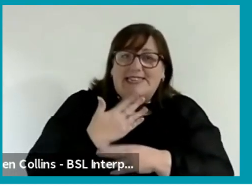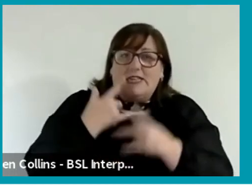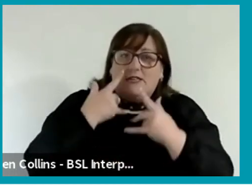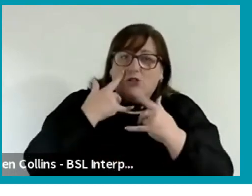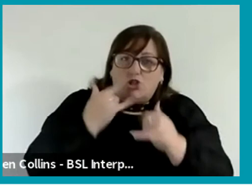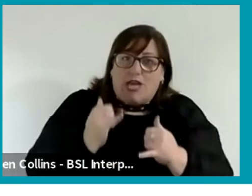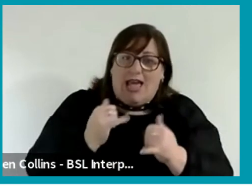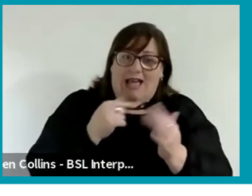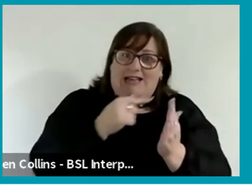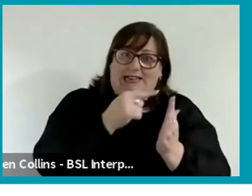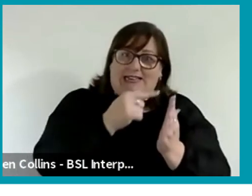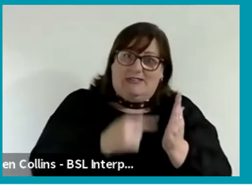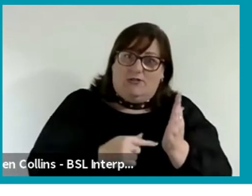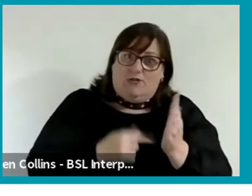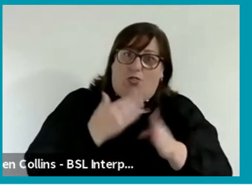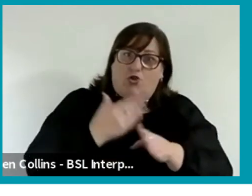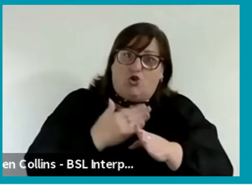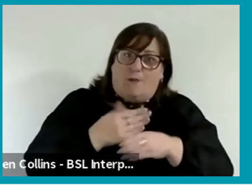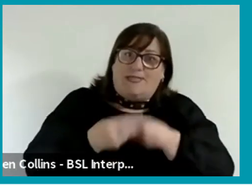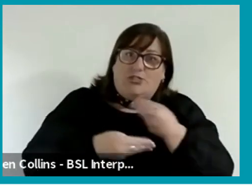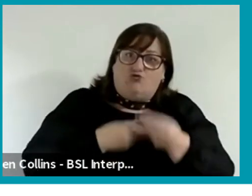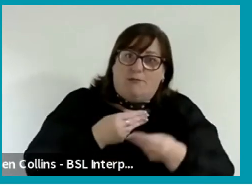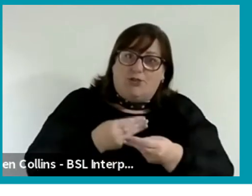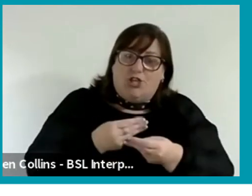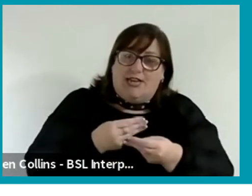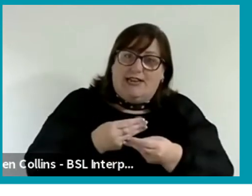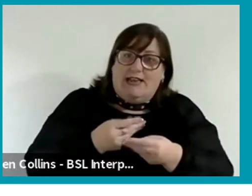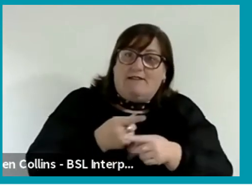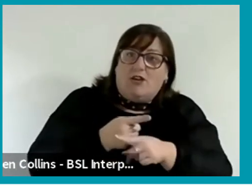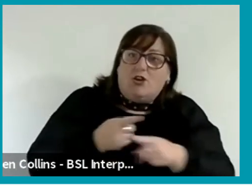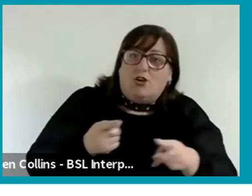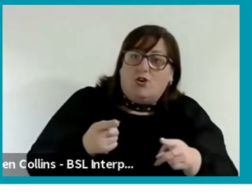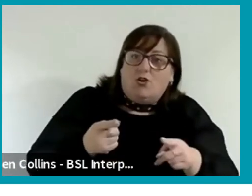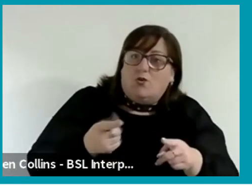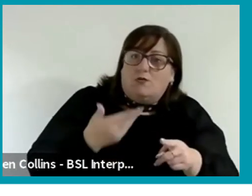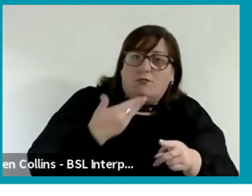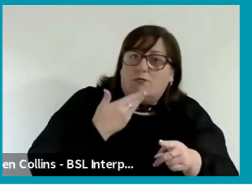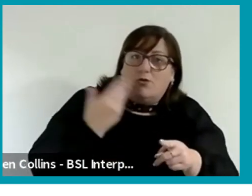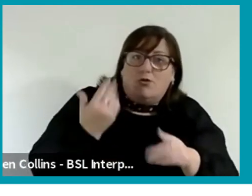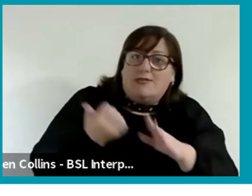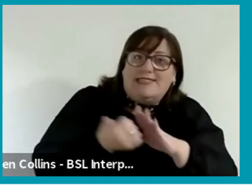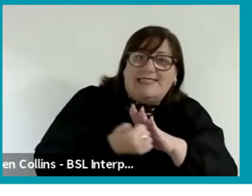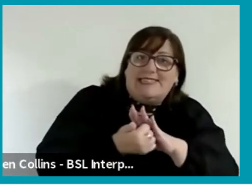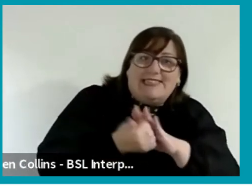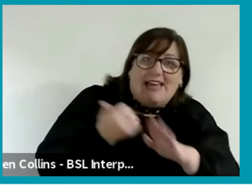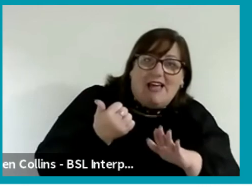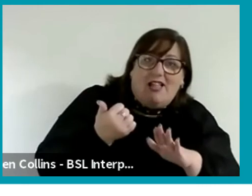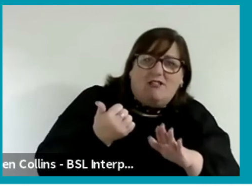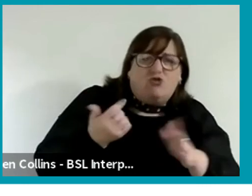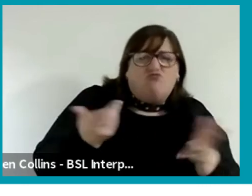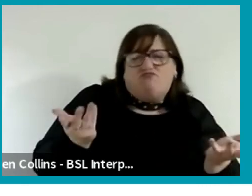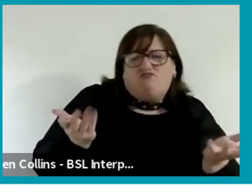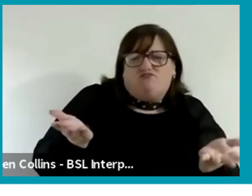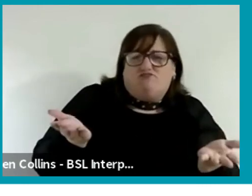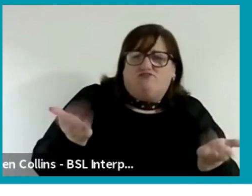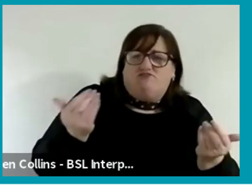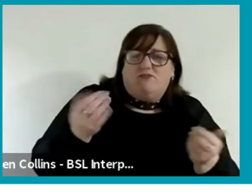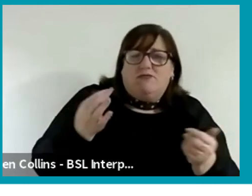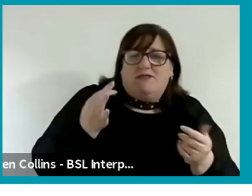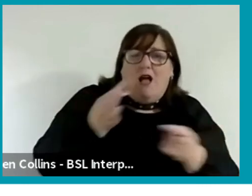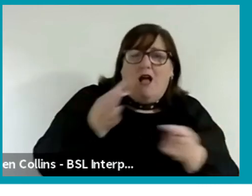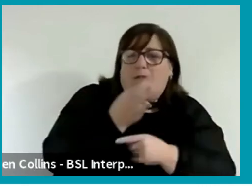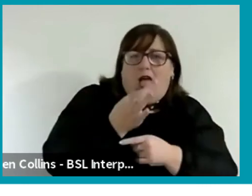these skills? If you're not sure, I would always advise, do apply, because we're going to give you a few tests. But